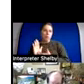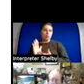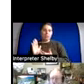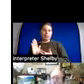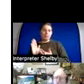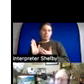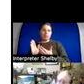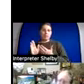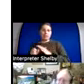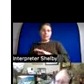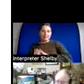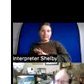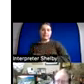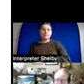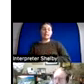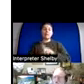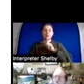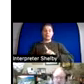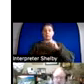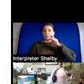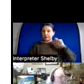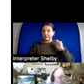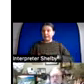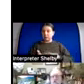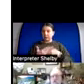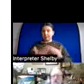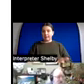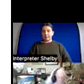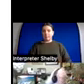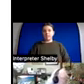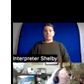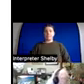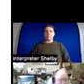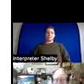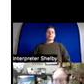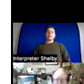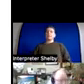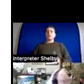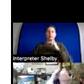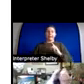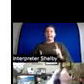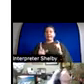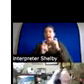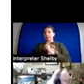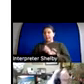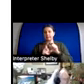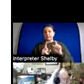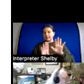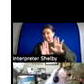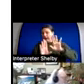totally recognition based kind of thing there's a whole lot to say about that but i can't talk about it right now